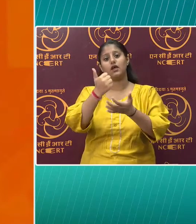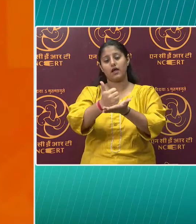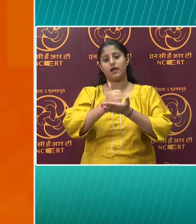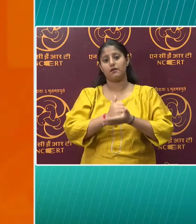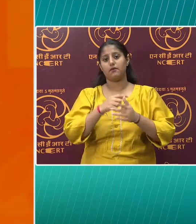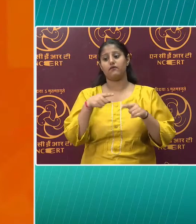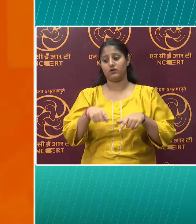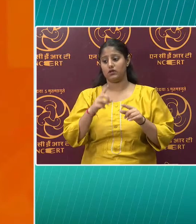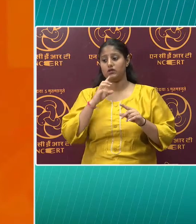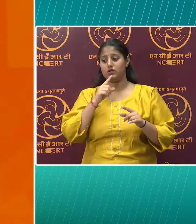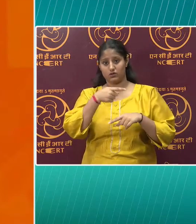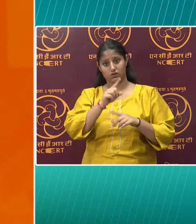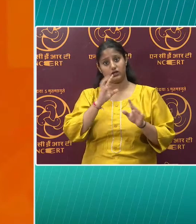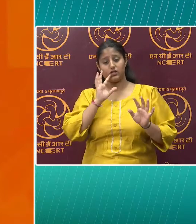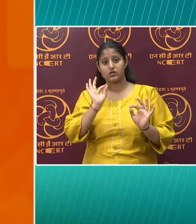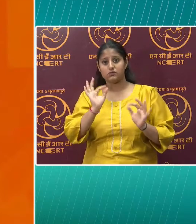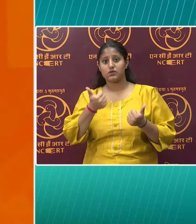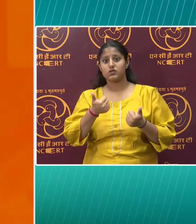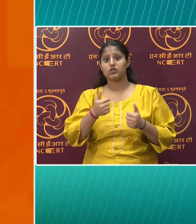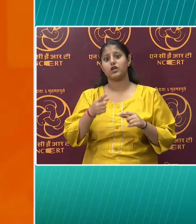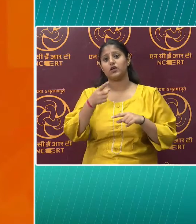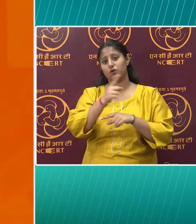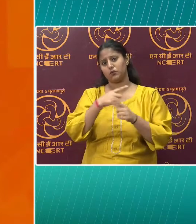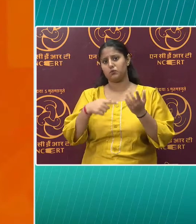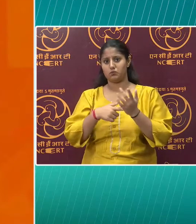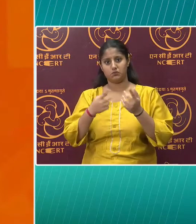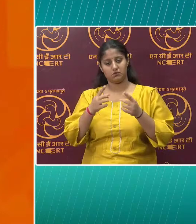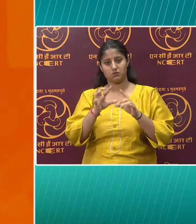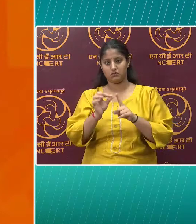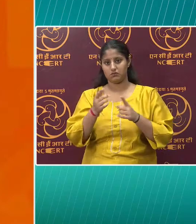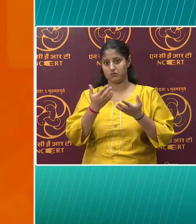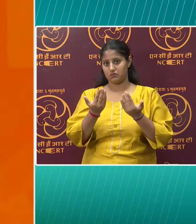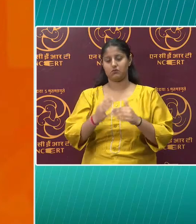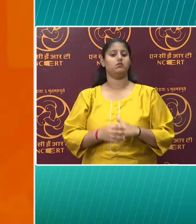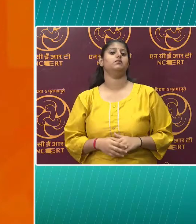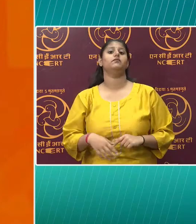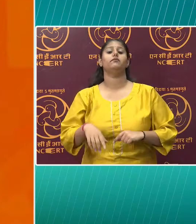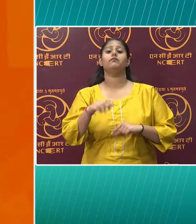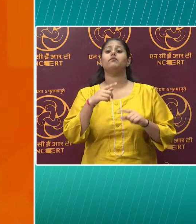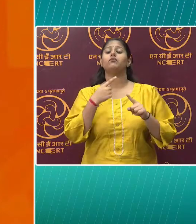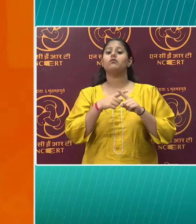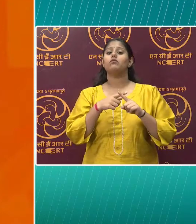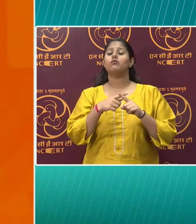them. This is the paradigm shift that we need to bring